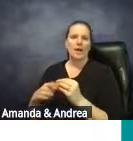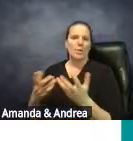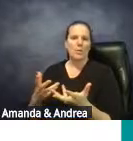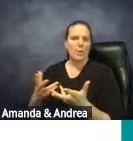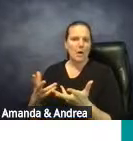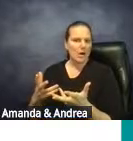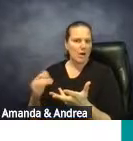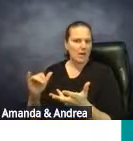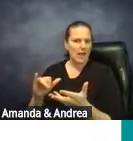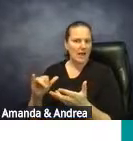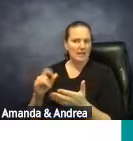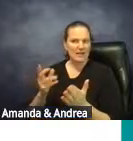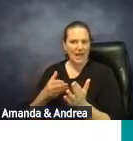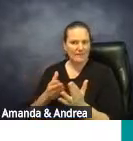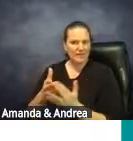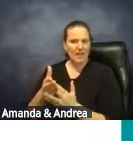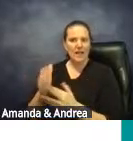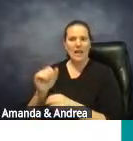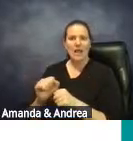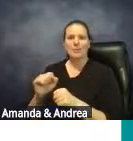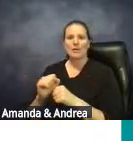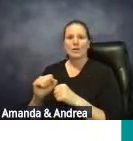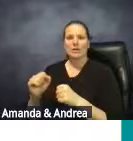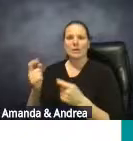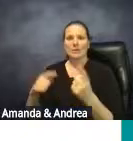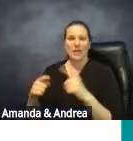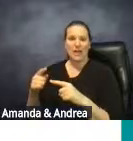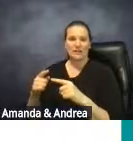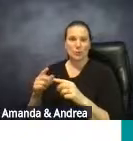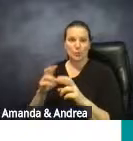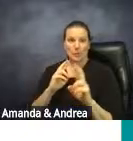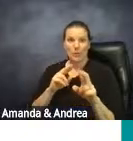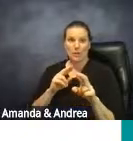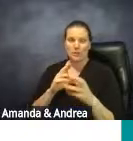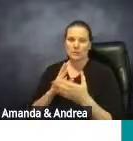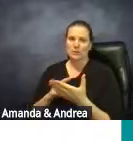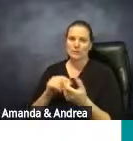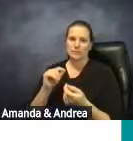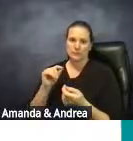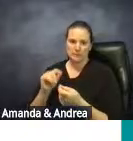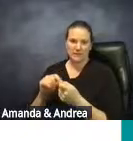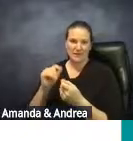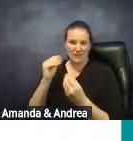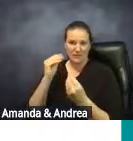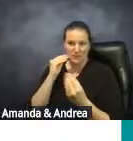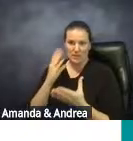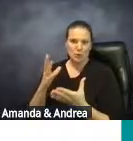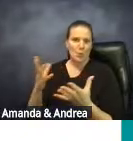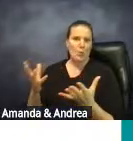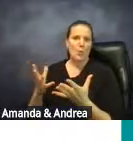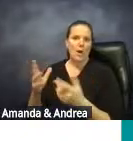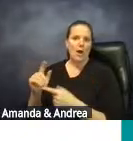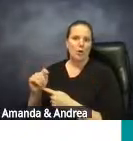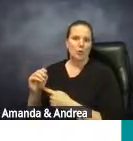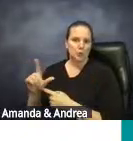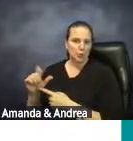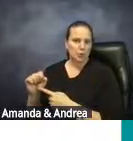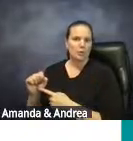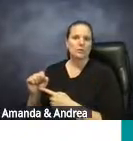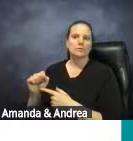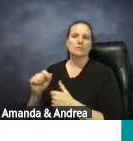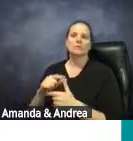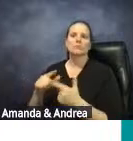labor compliance and reporting, and got some specific information around what are the tools